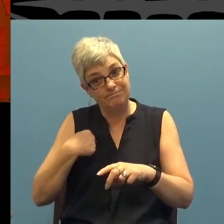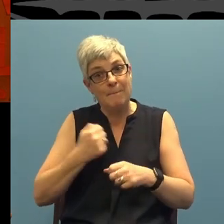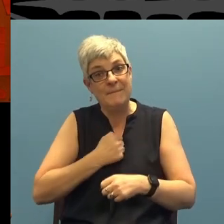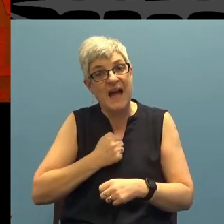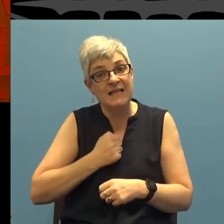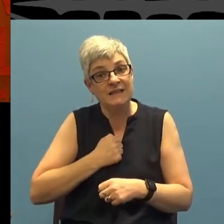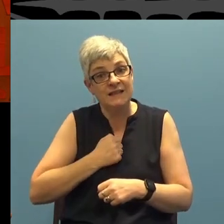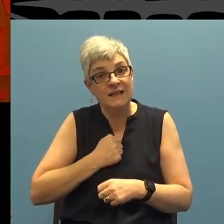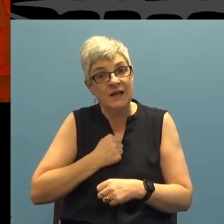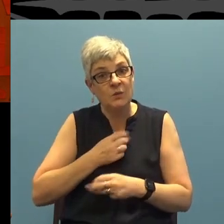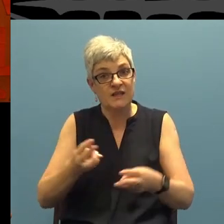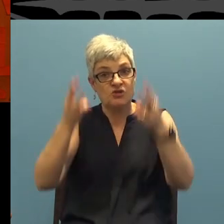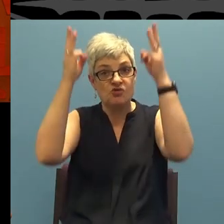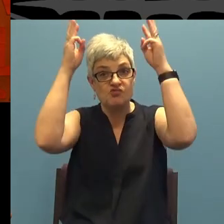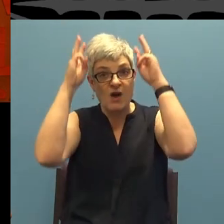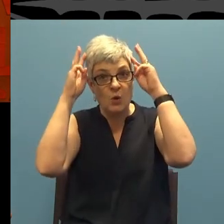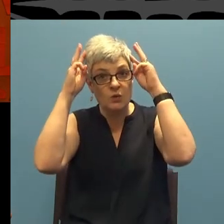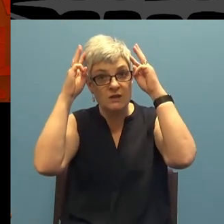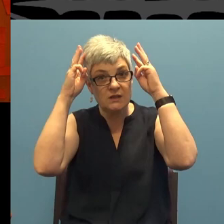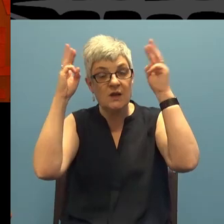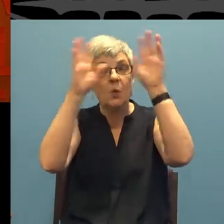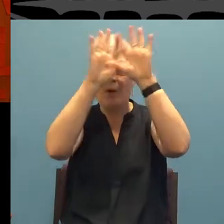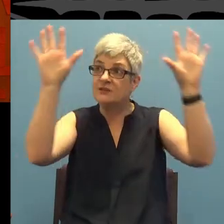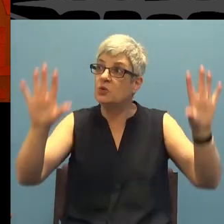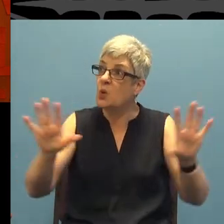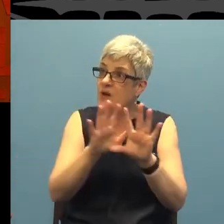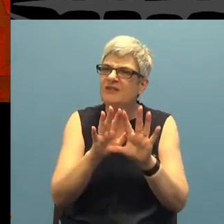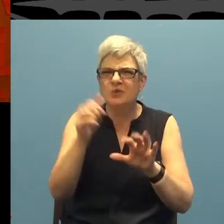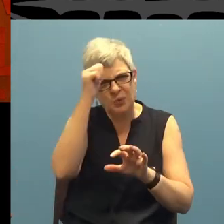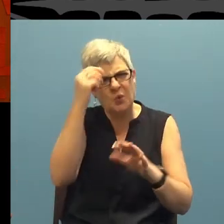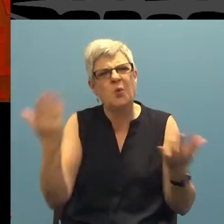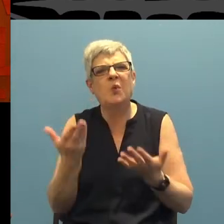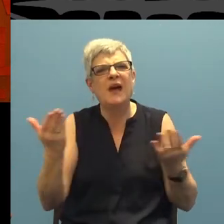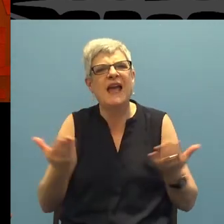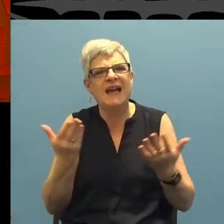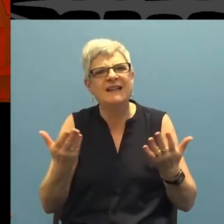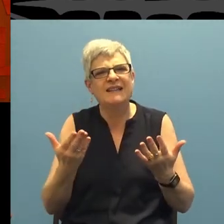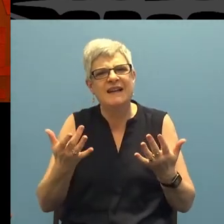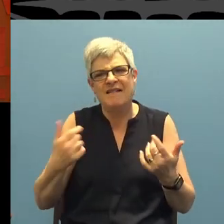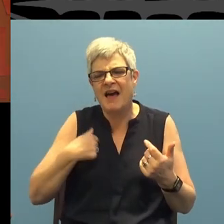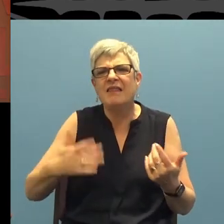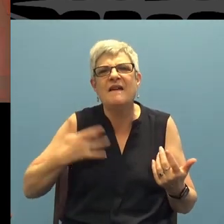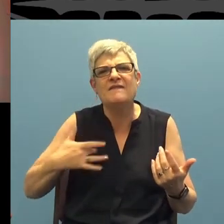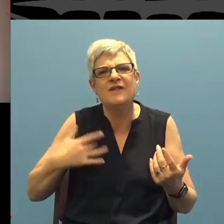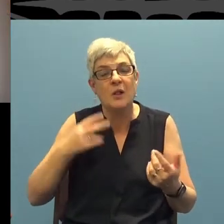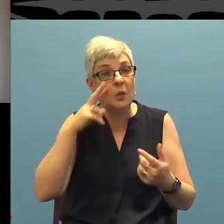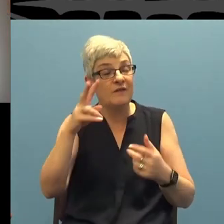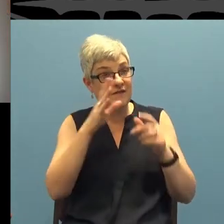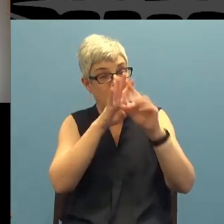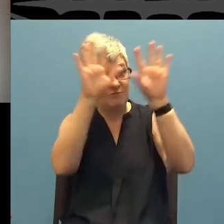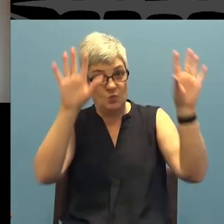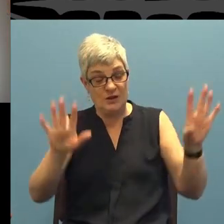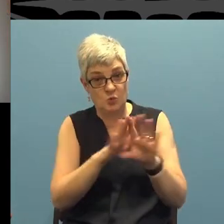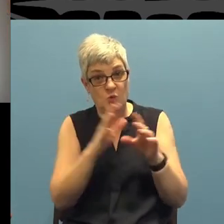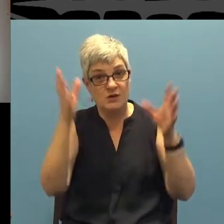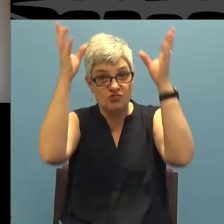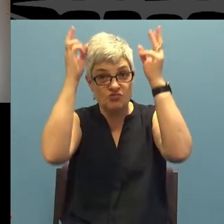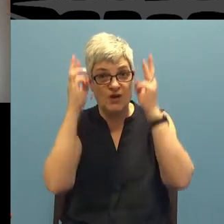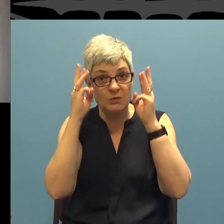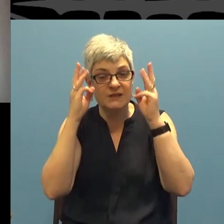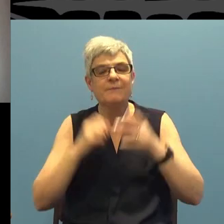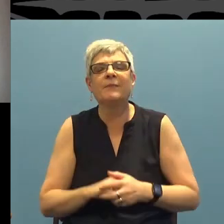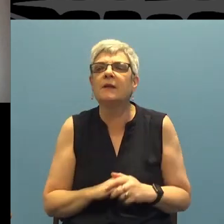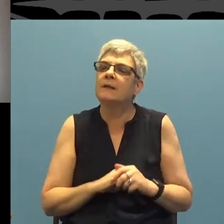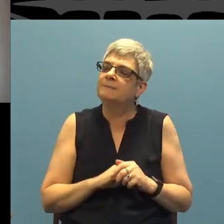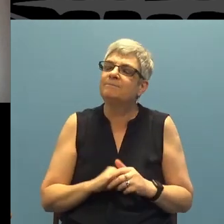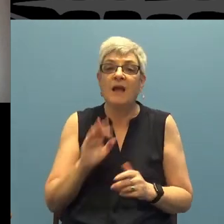the Crowns window. So anybody who knows where I live, look for the Crowns window. Hi. When Gordon